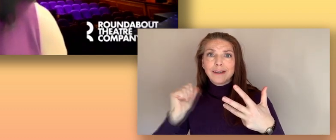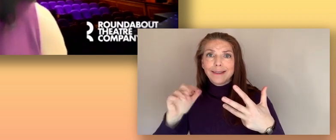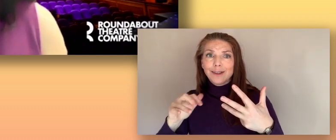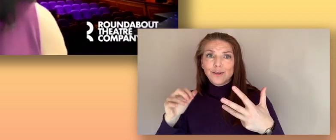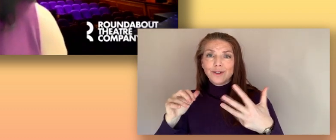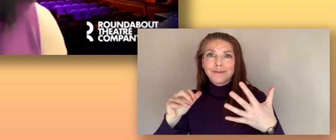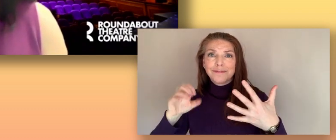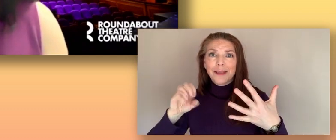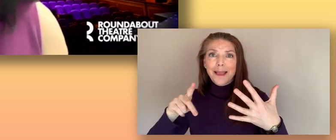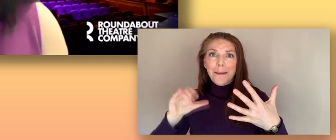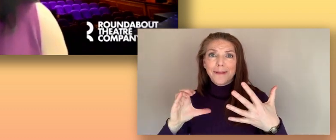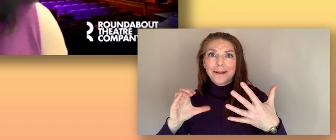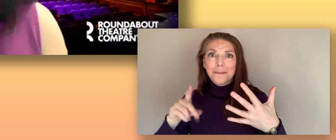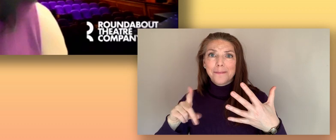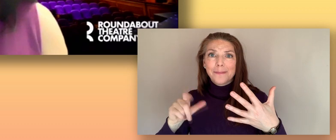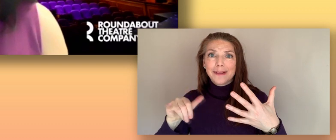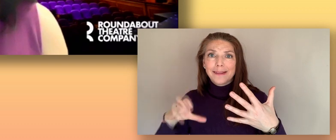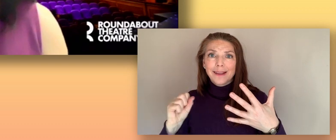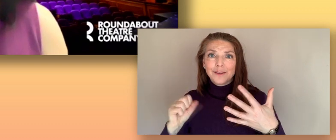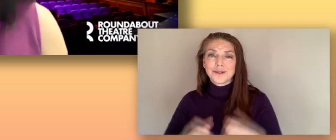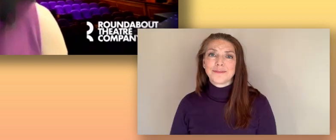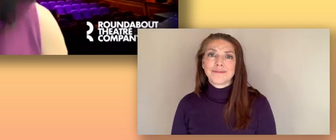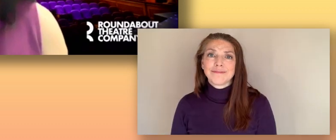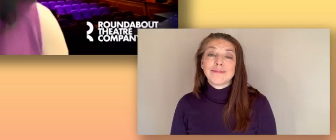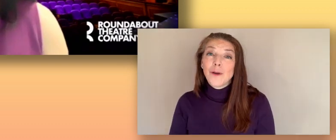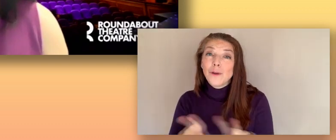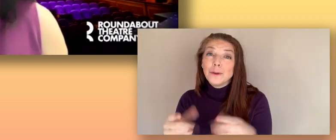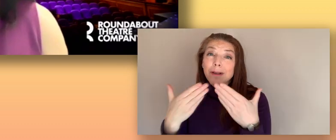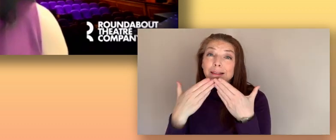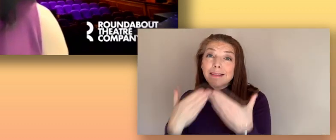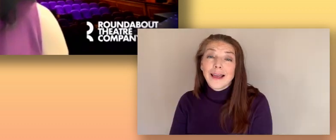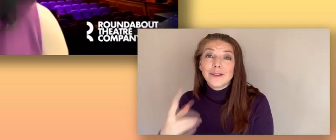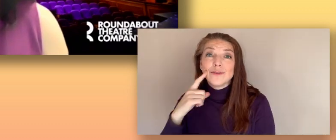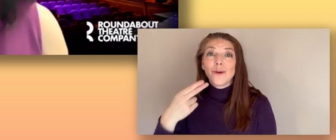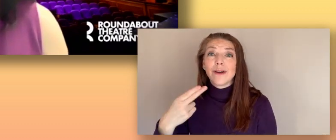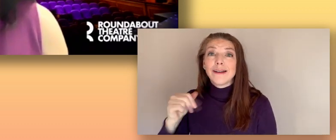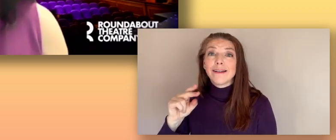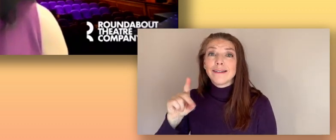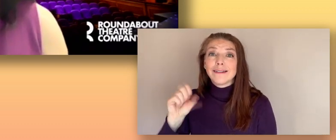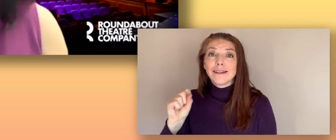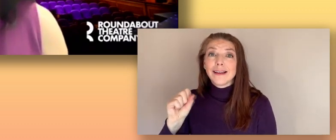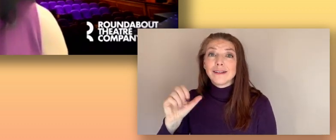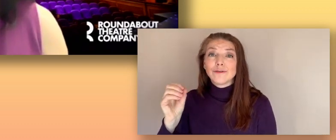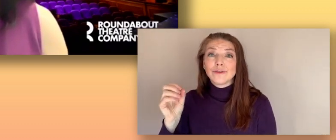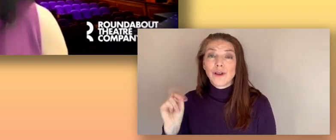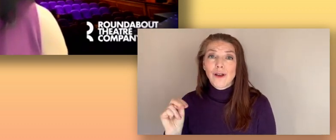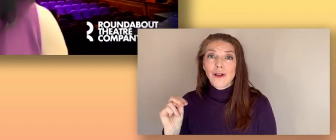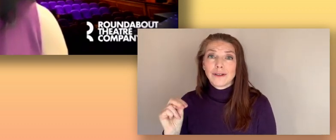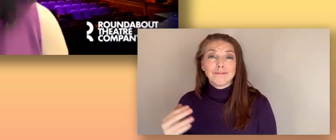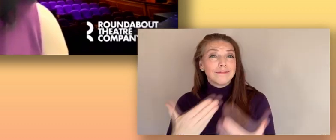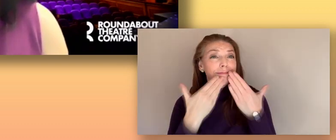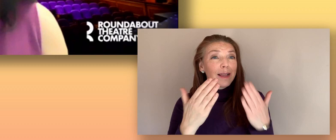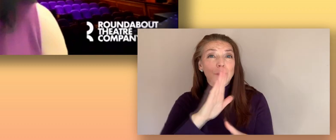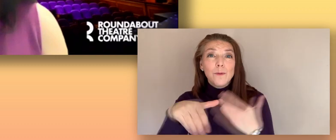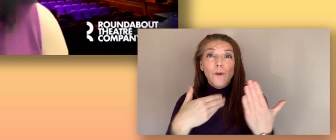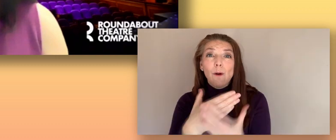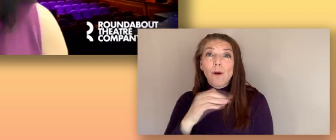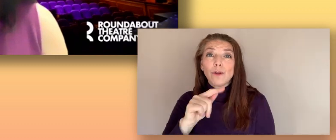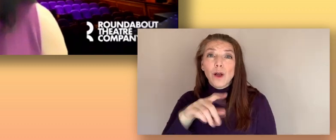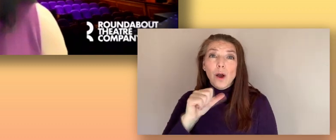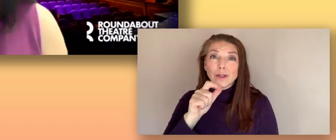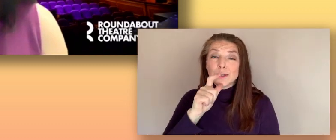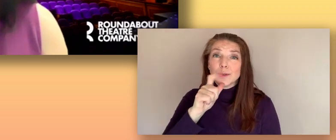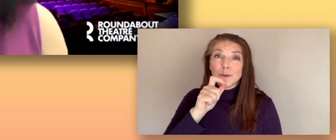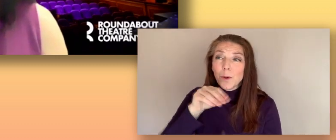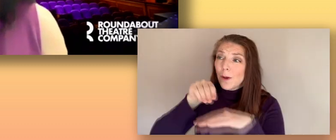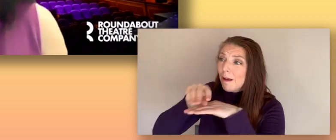Epic Players. A huge thank you to Hands On, all of the participant artists who have shared their work with us, the collaborating artists